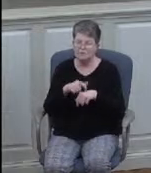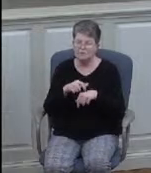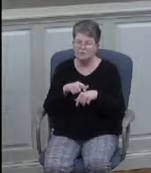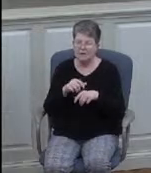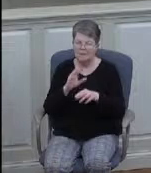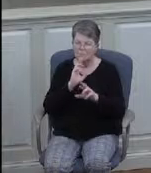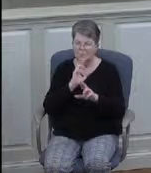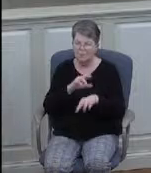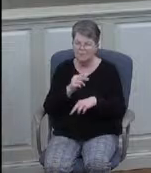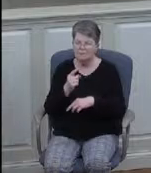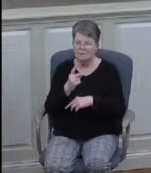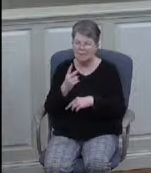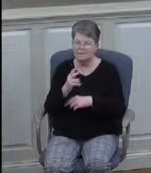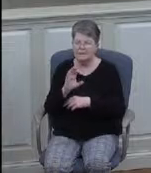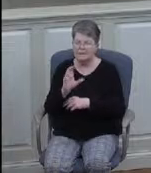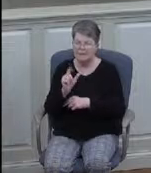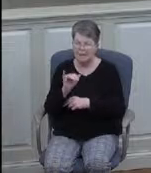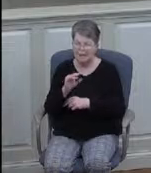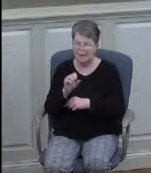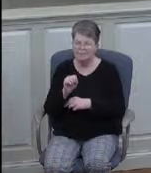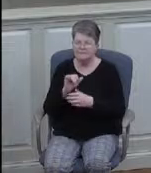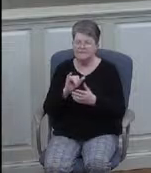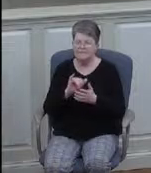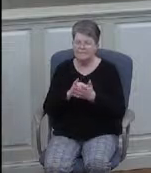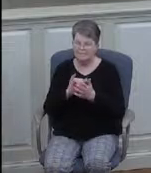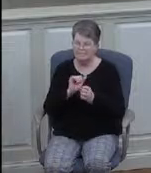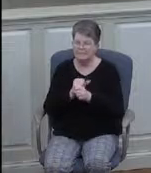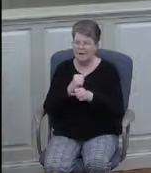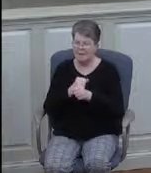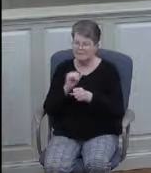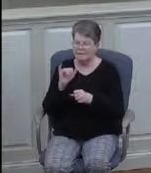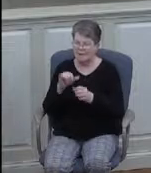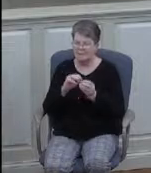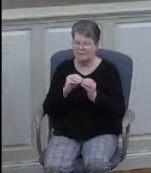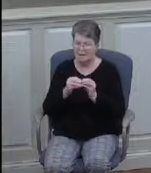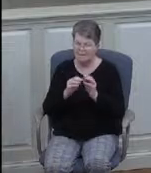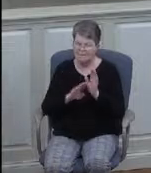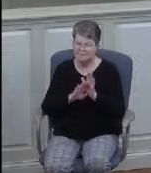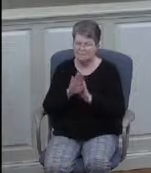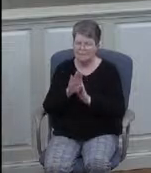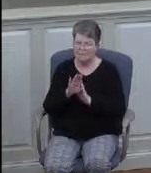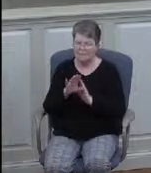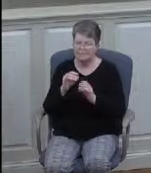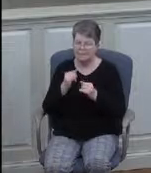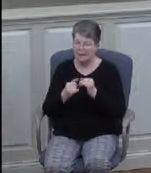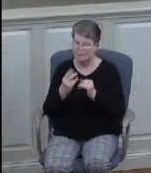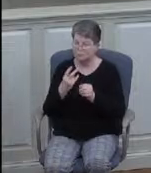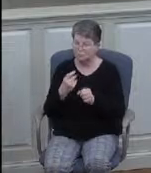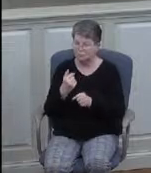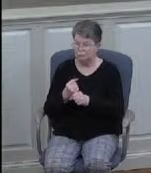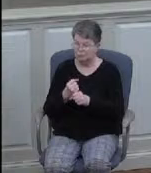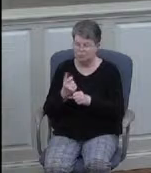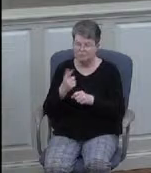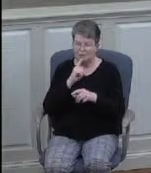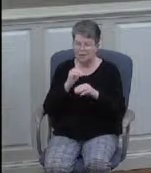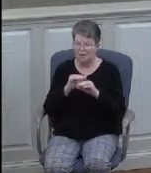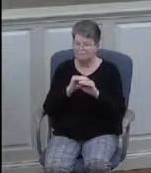was a couple of claims that, you know, made that number spike. But if you look at the last 2 years, you can see that it's pretty well